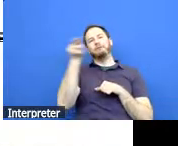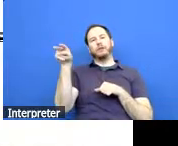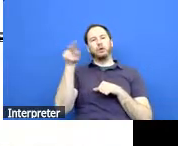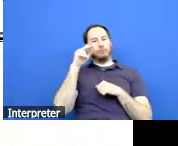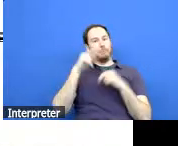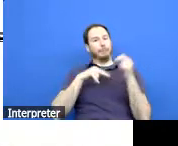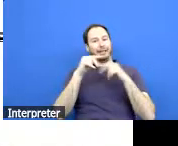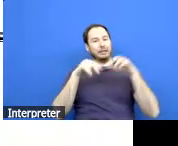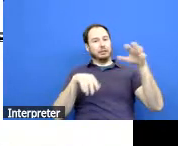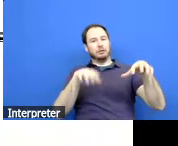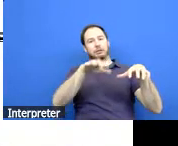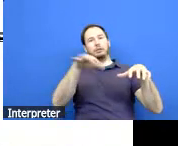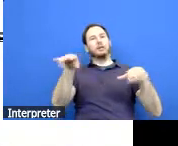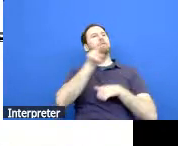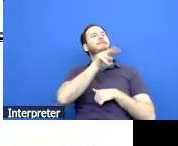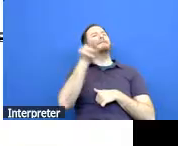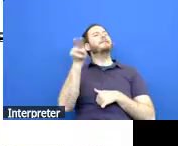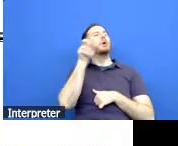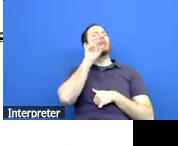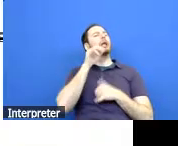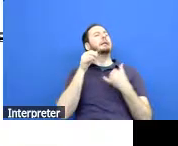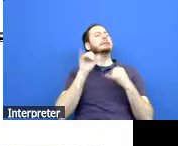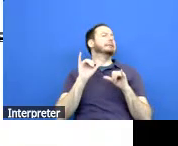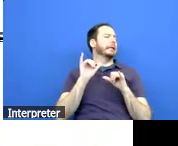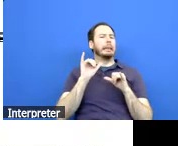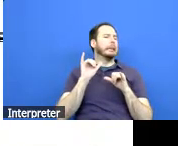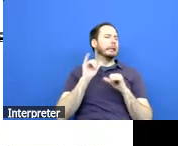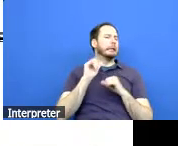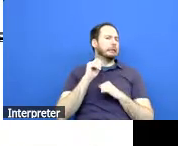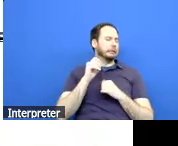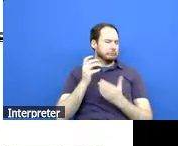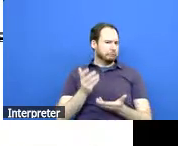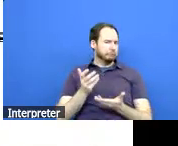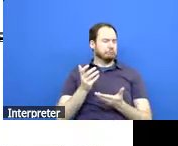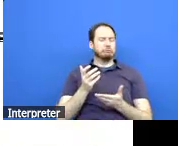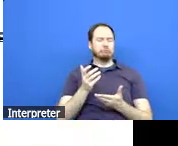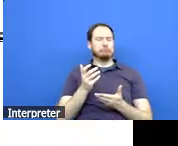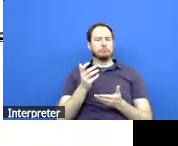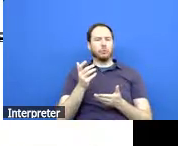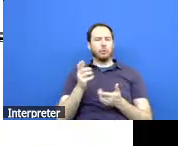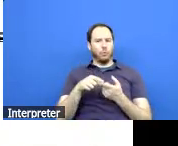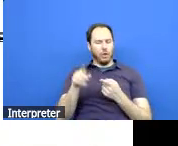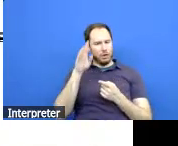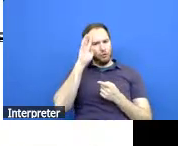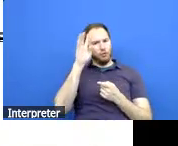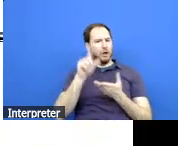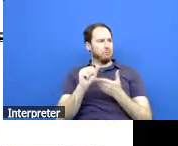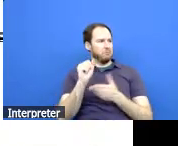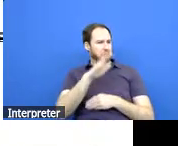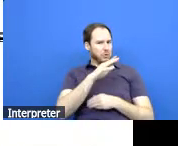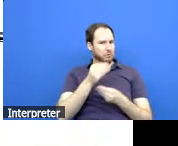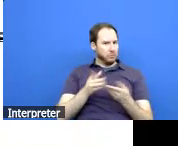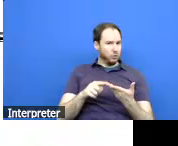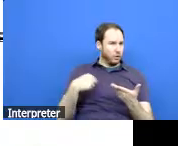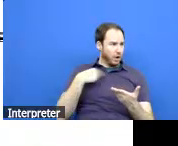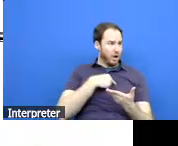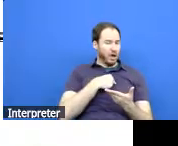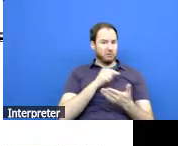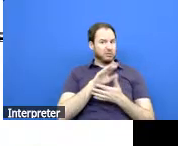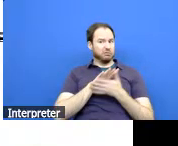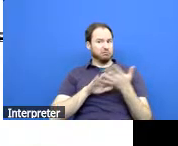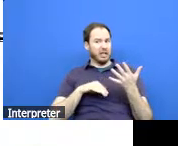because I think that's important just to see how the lay of the land is going to look when it's all said and done. But other than that, I